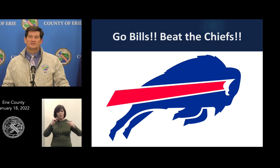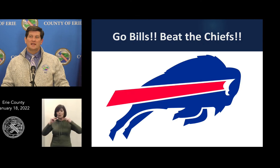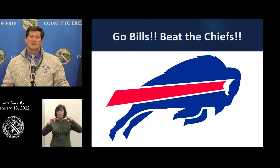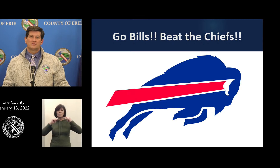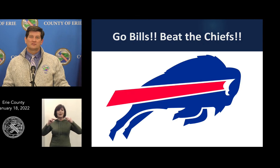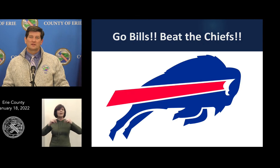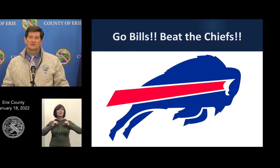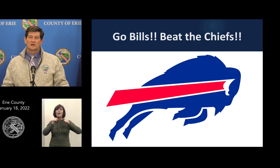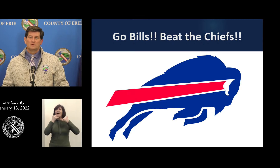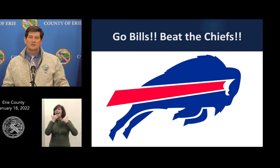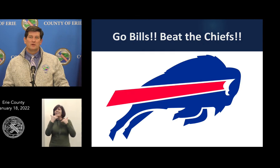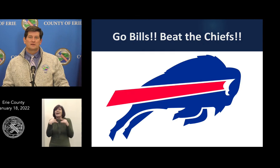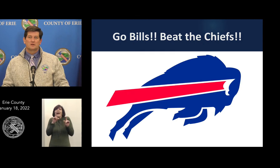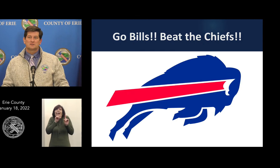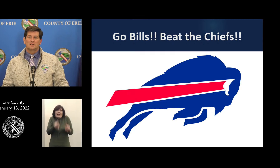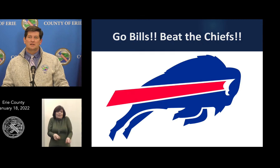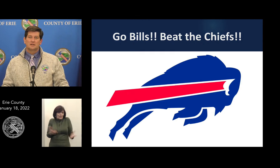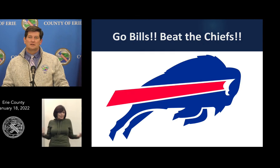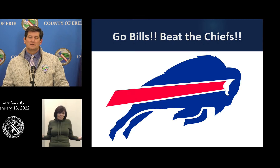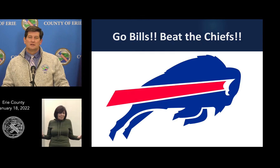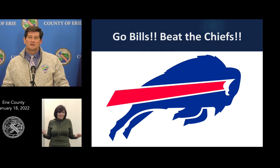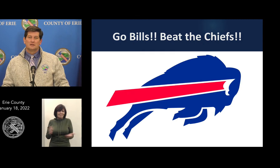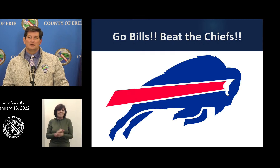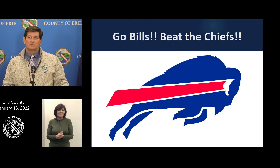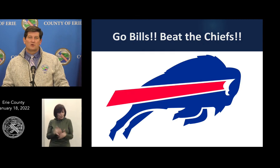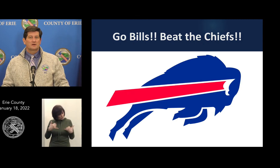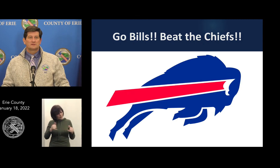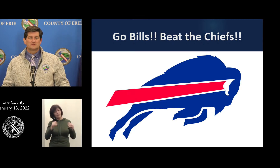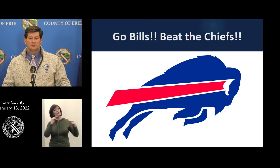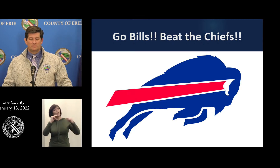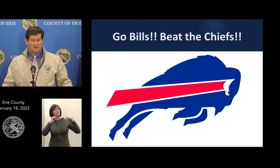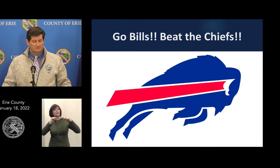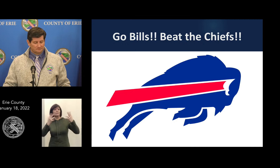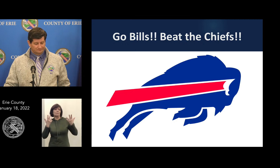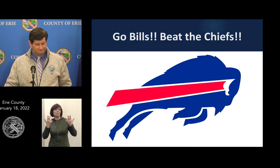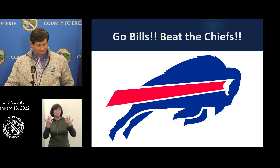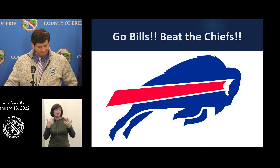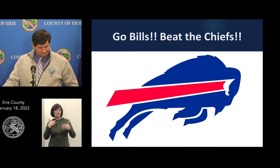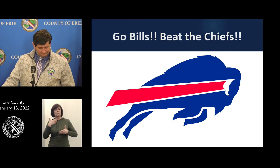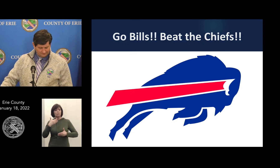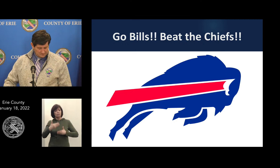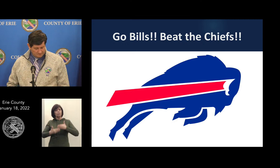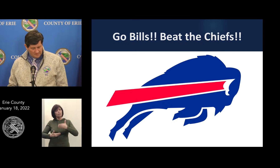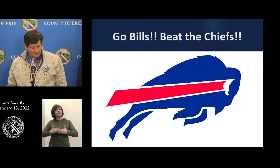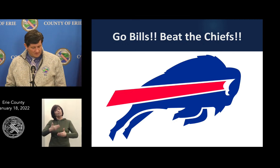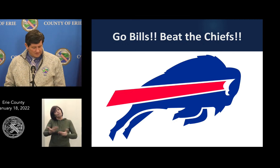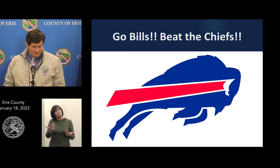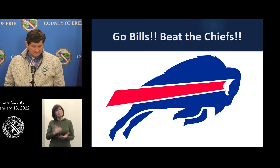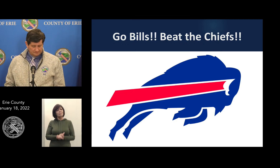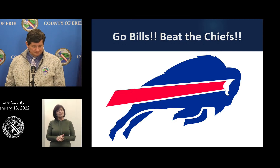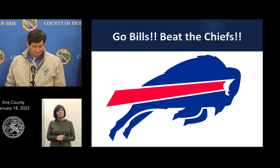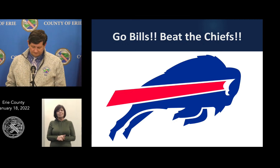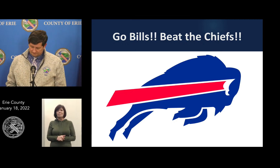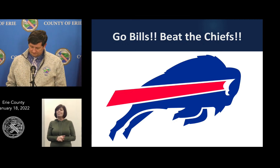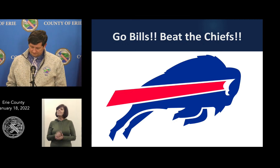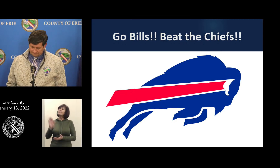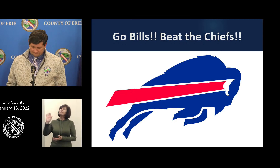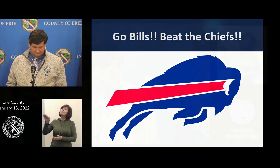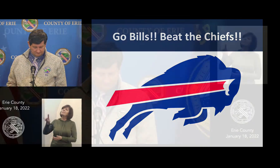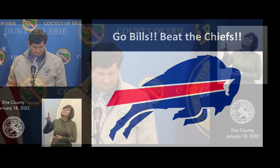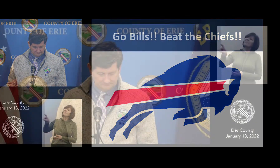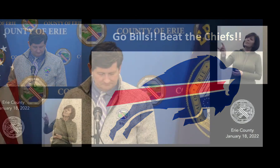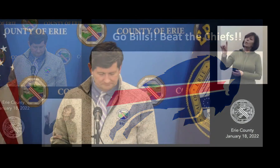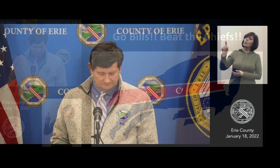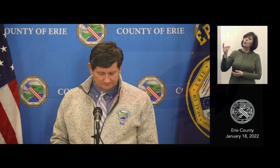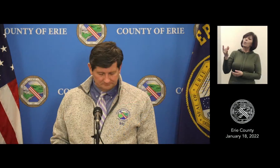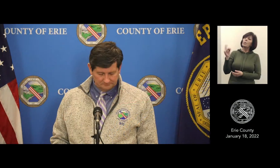have a whole lot to add other than we keep on negotiating and progress is being made. If I could just ask one quick follow-up